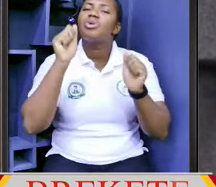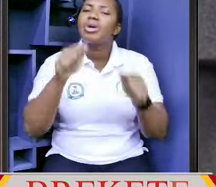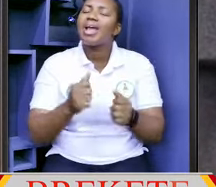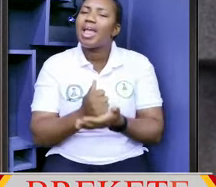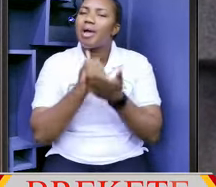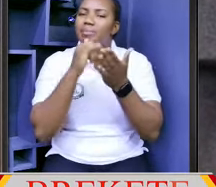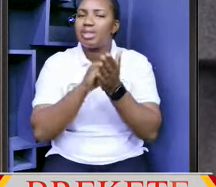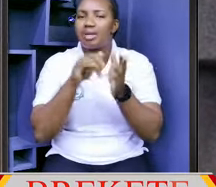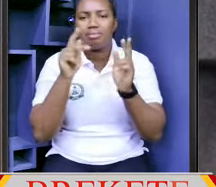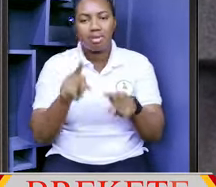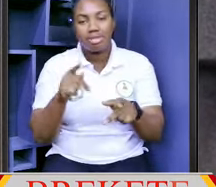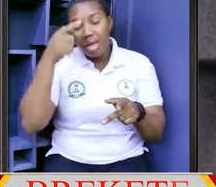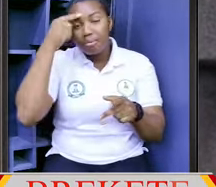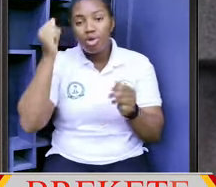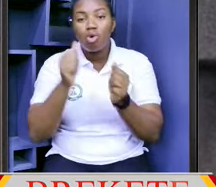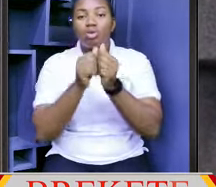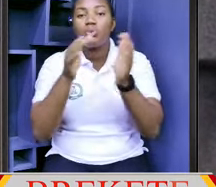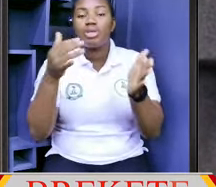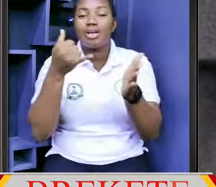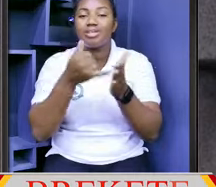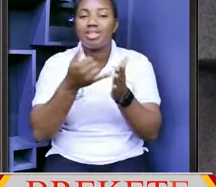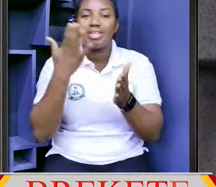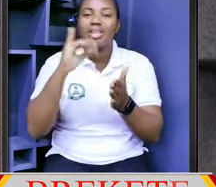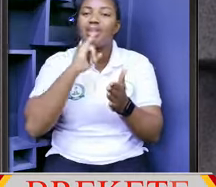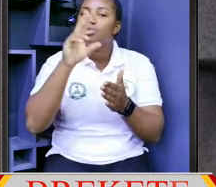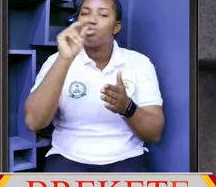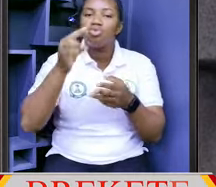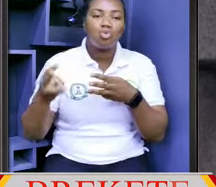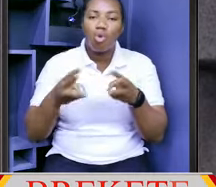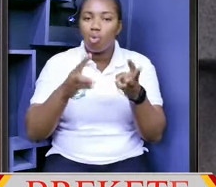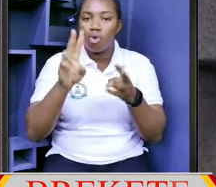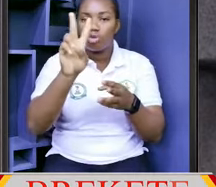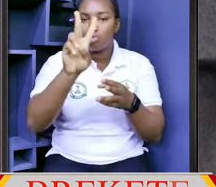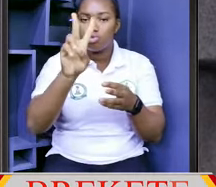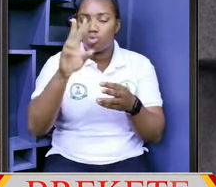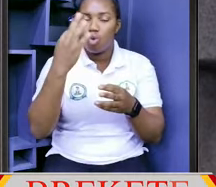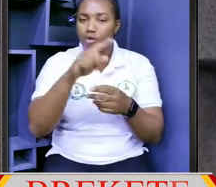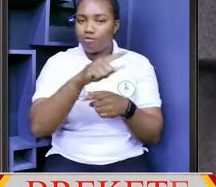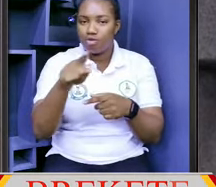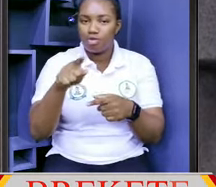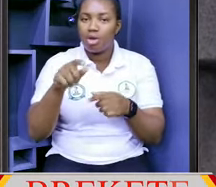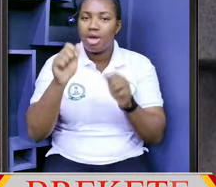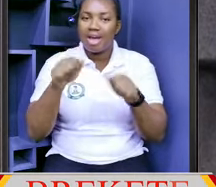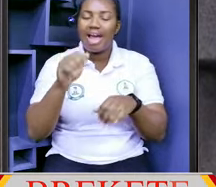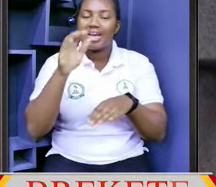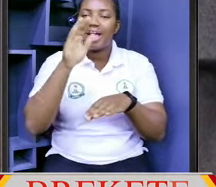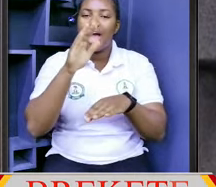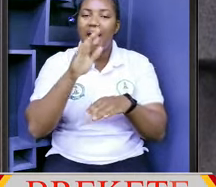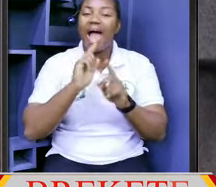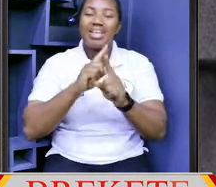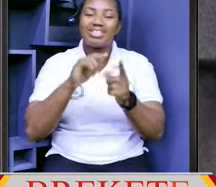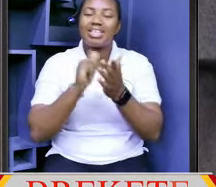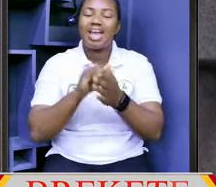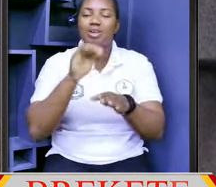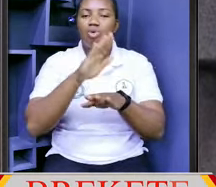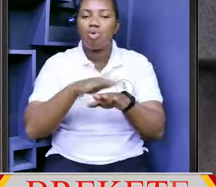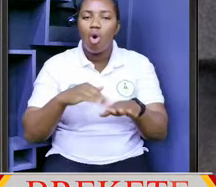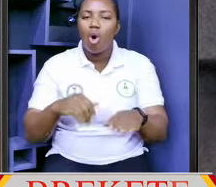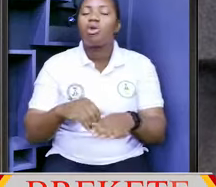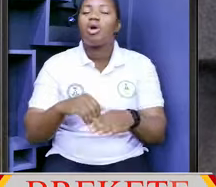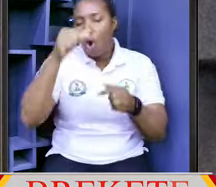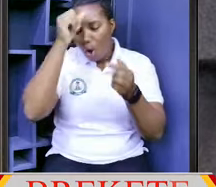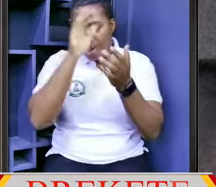that person, because without it, there's no way two of you can answer that calling, husband and wife. Thank you,